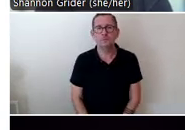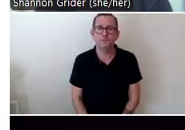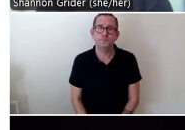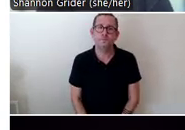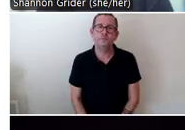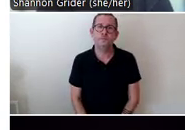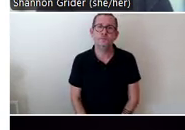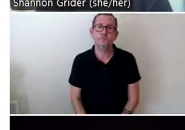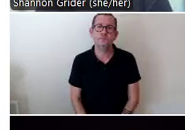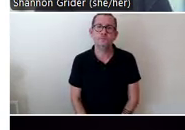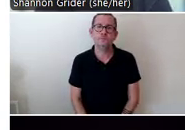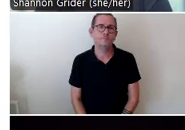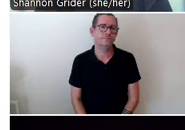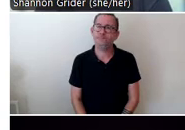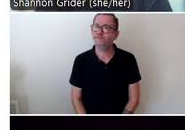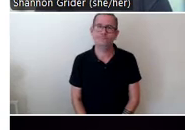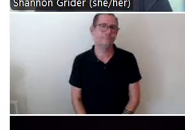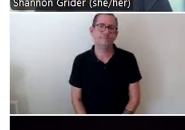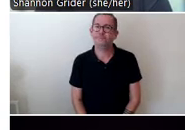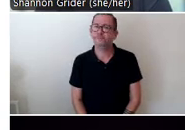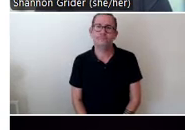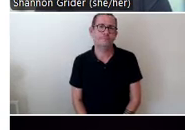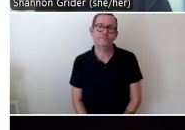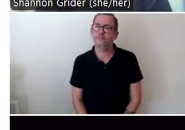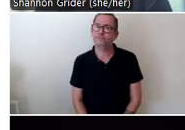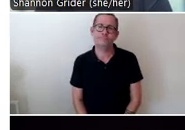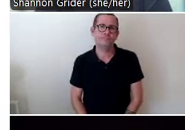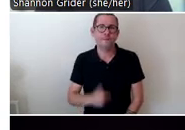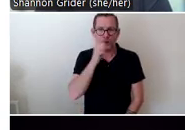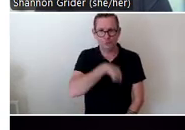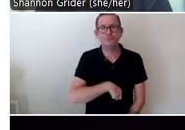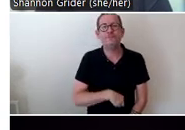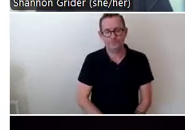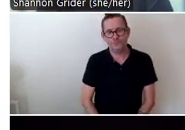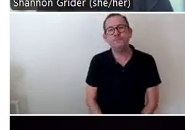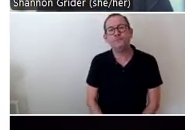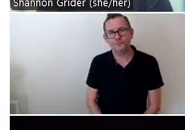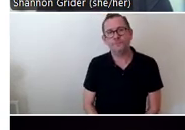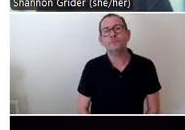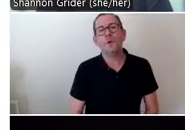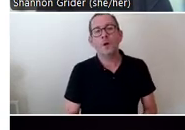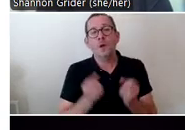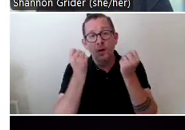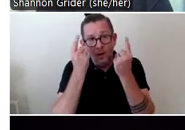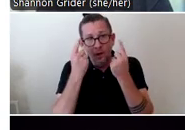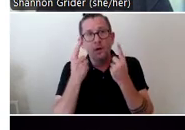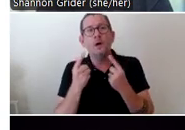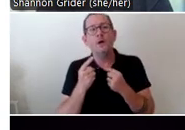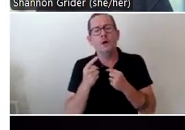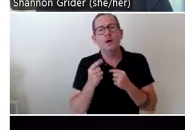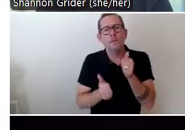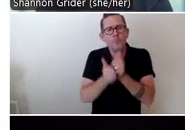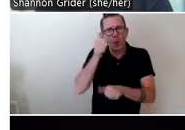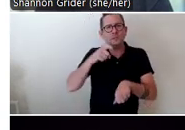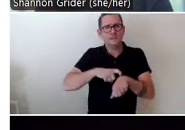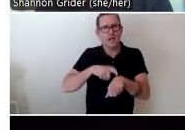their intelligence. True or false? This is false. This is false, yes.